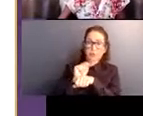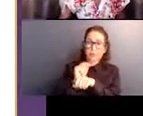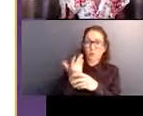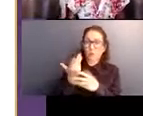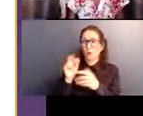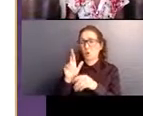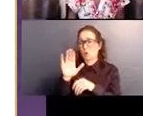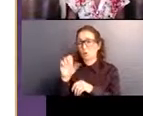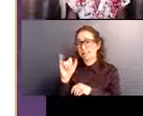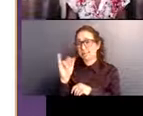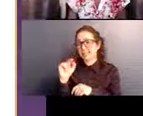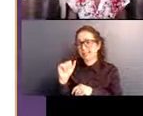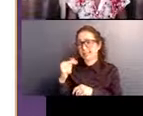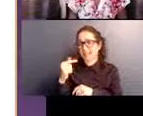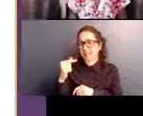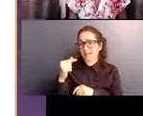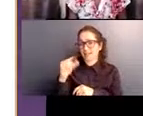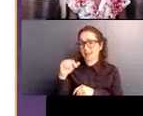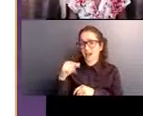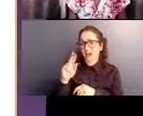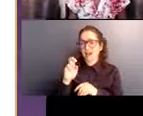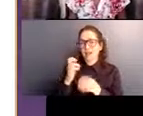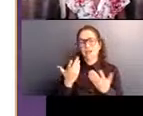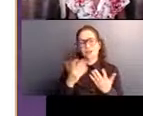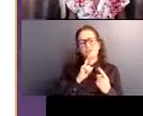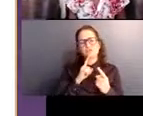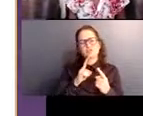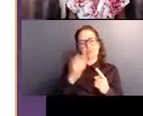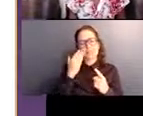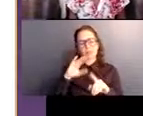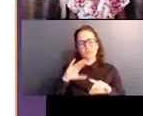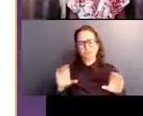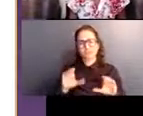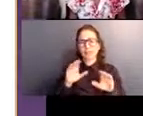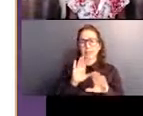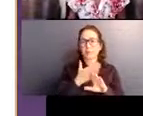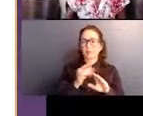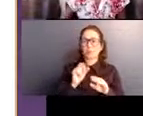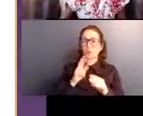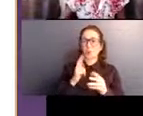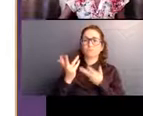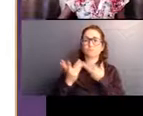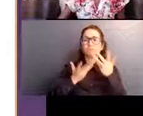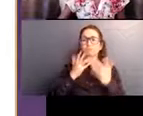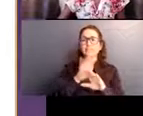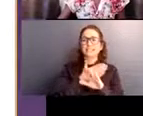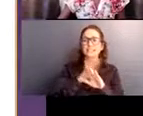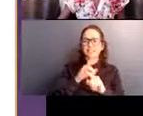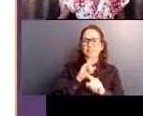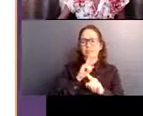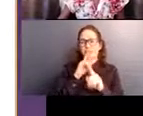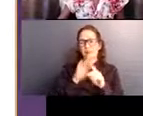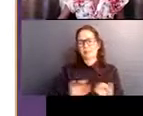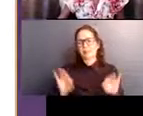things of that nature. But being a musician or raising your voice in music is very, very, very